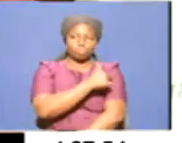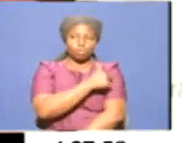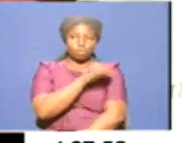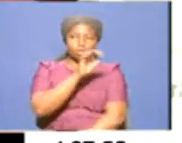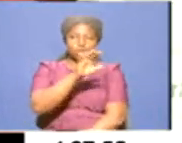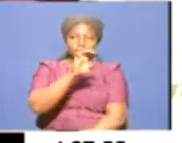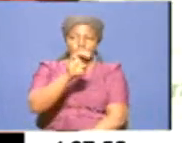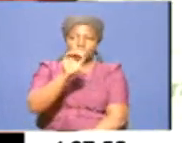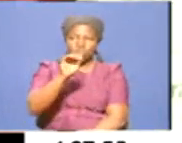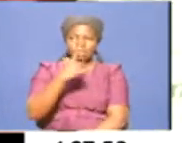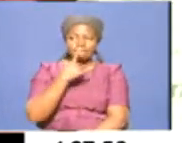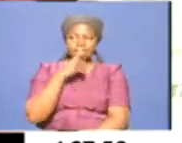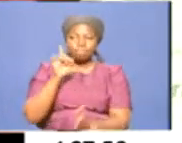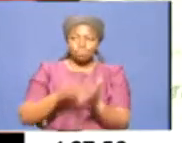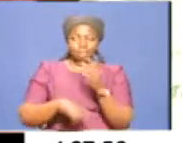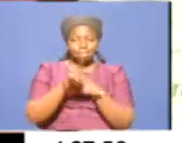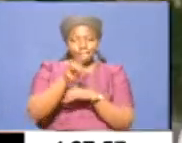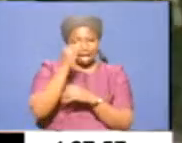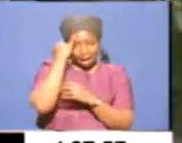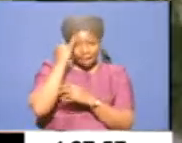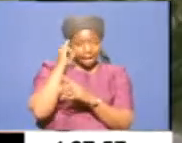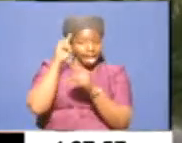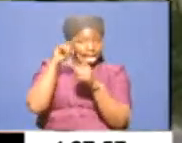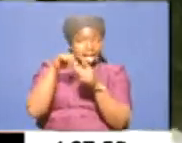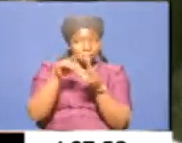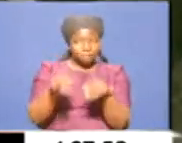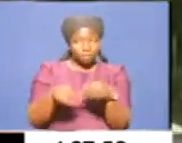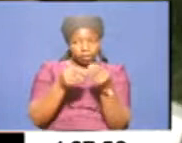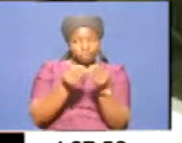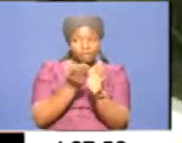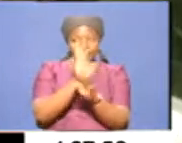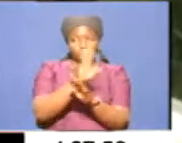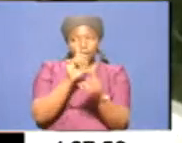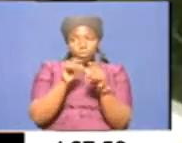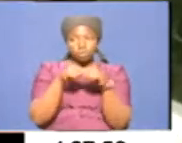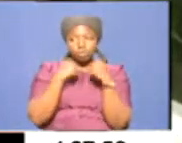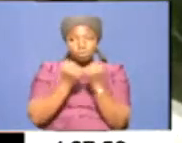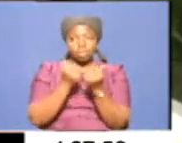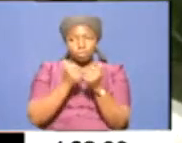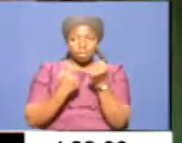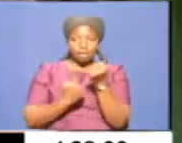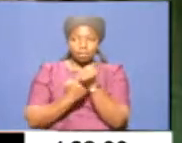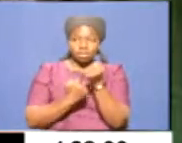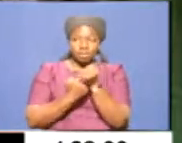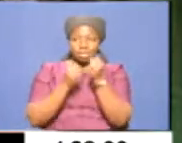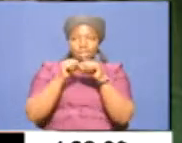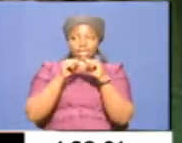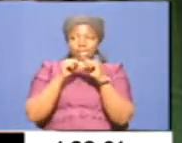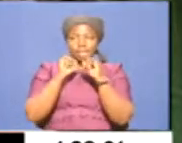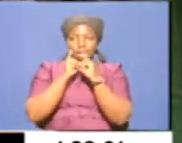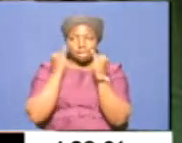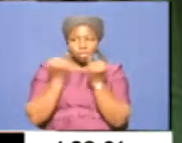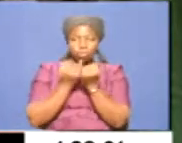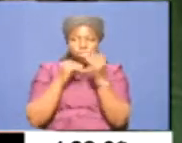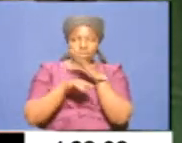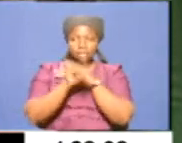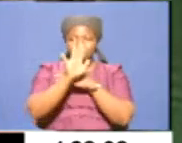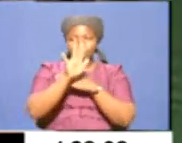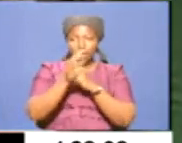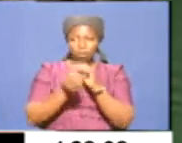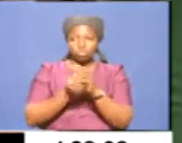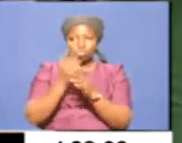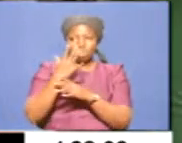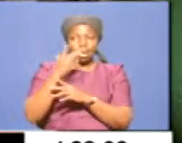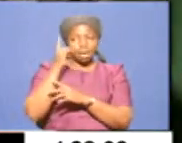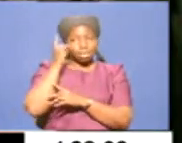Gelot says the move is meant to give back to the society that has supported the institution in its growth. Of course, I think people should be